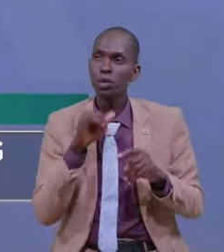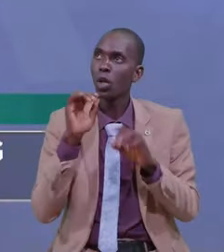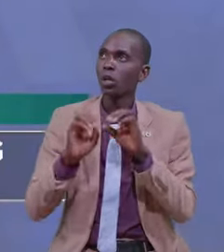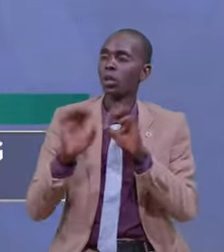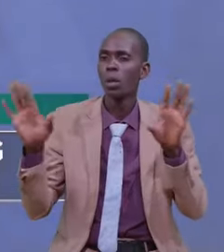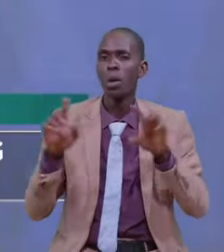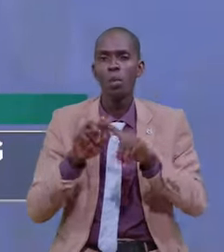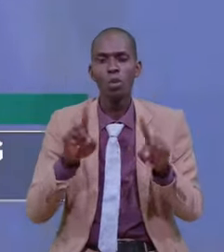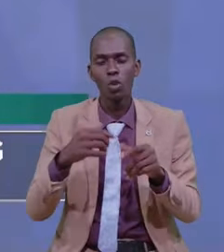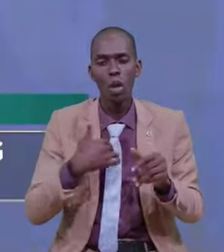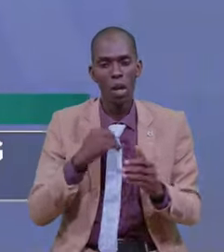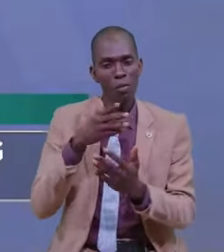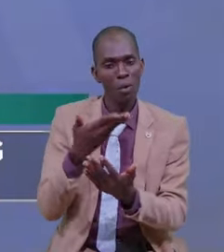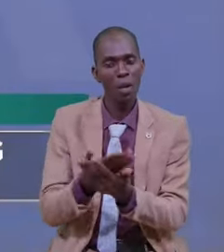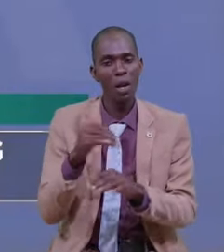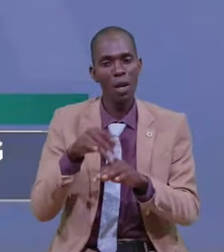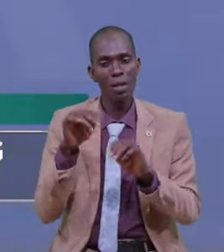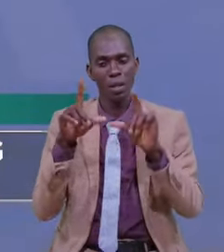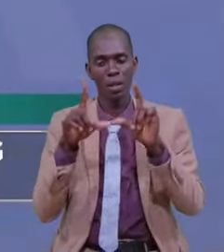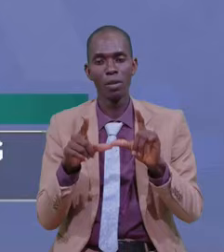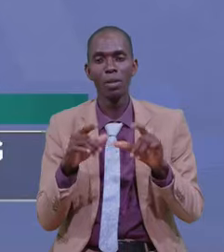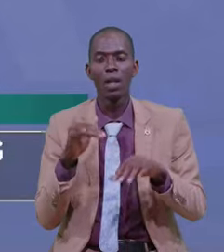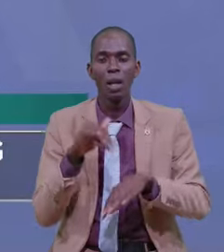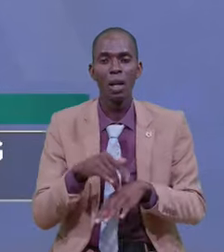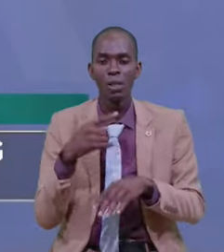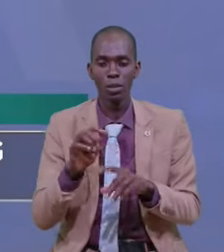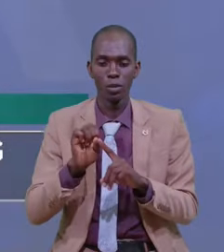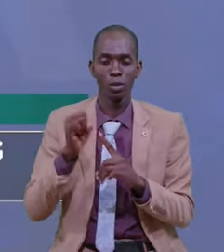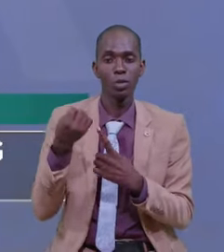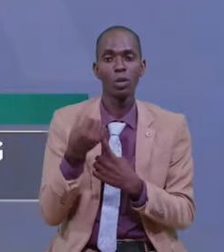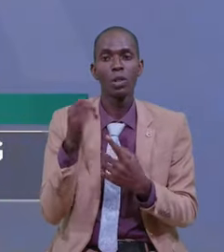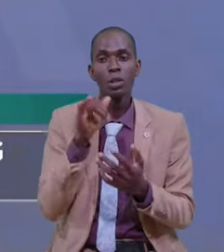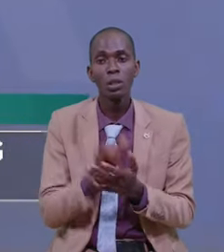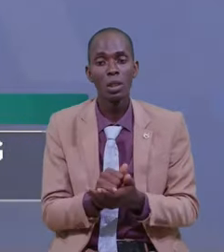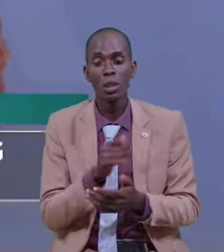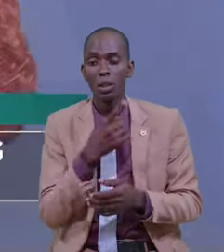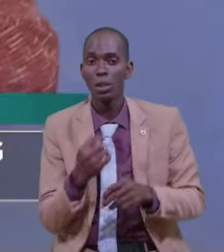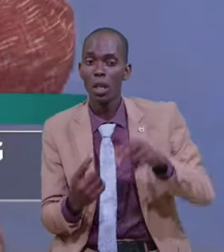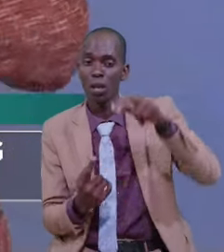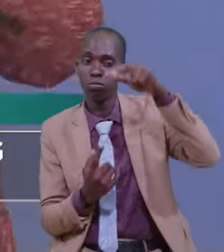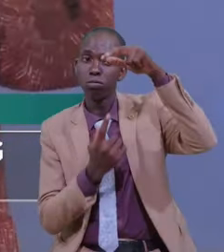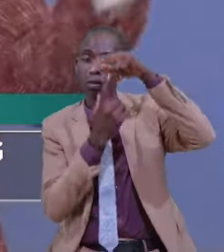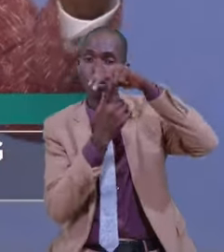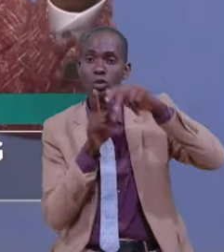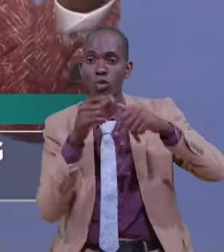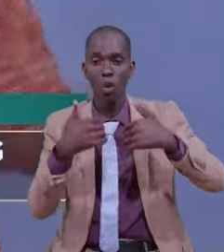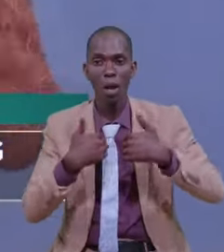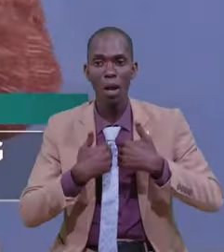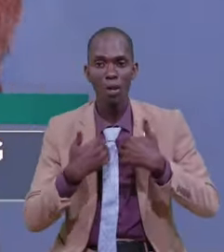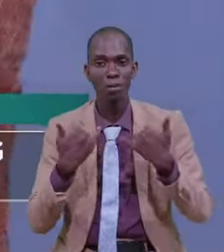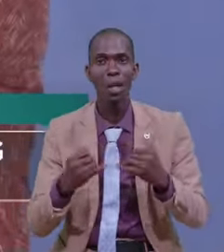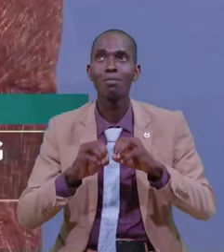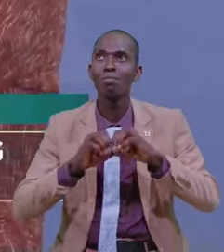point, you come to the situation that the championship you have glows,